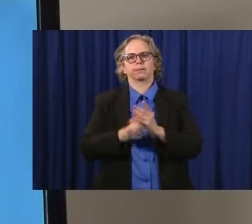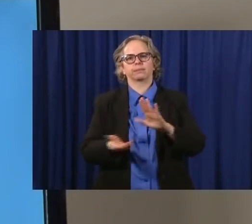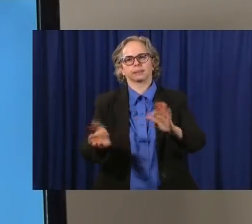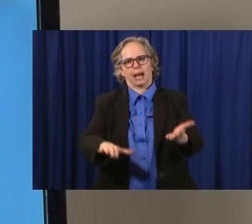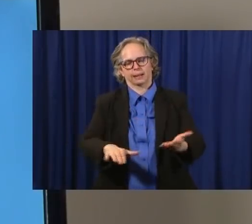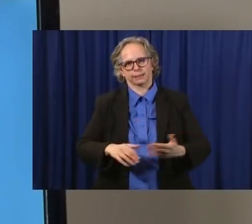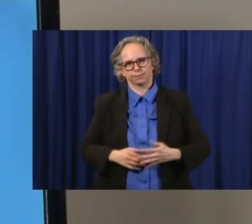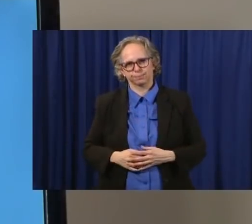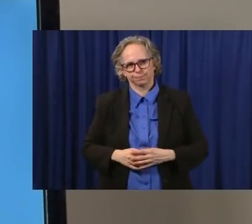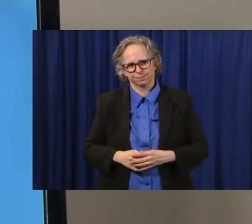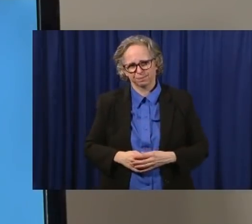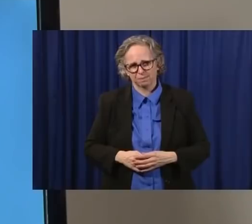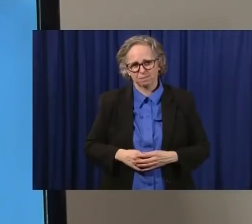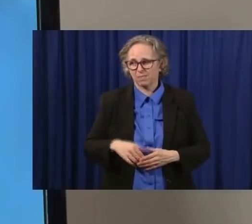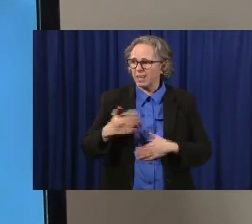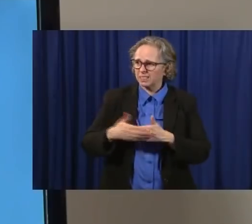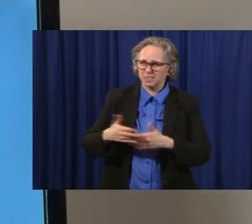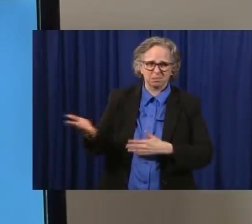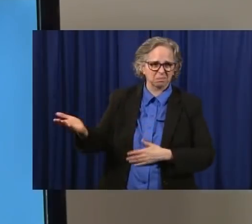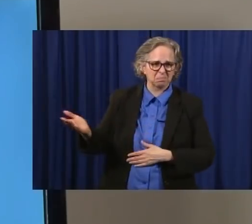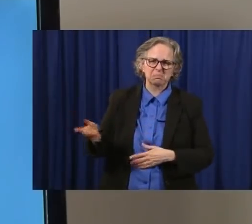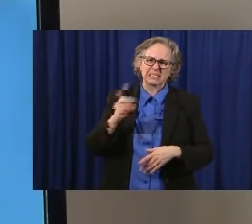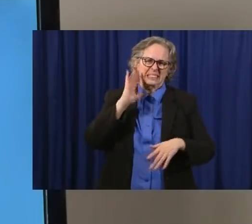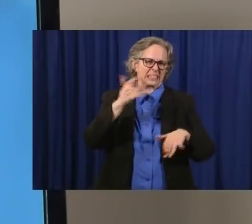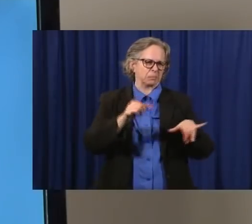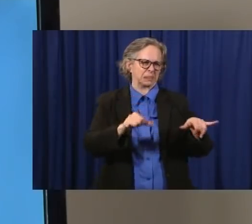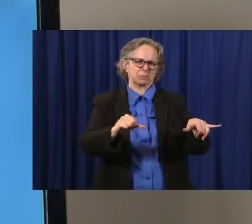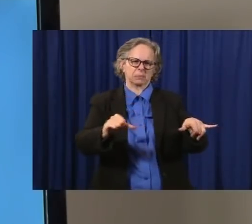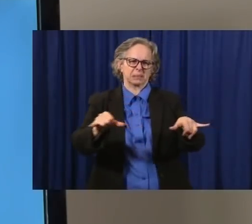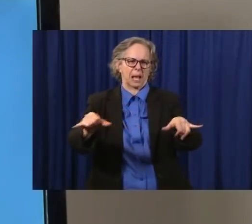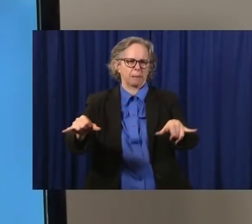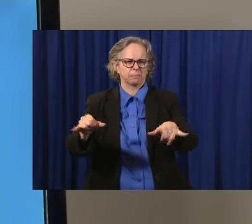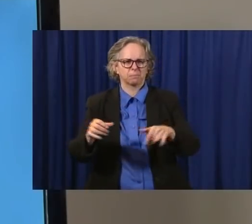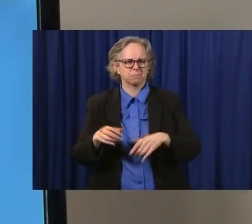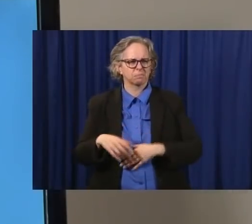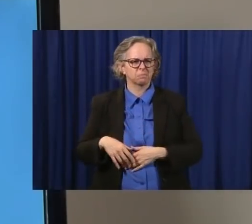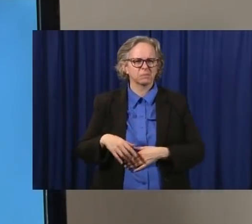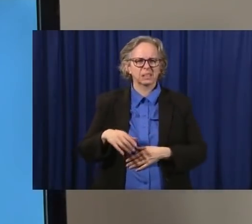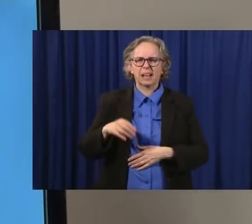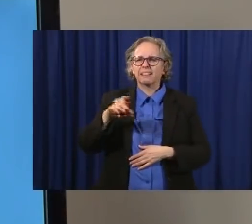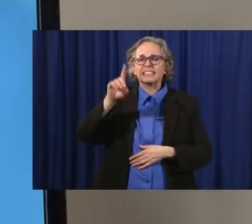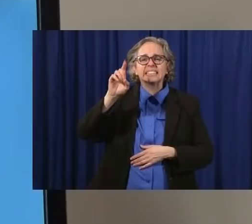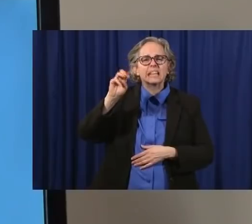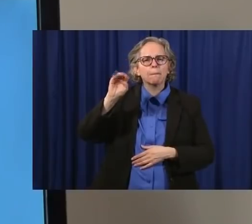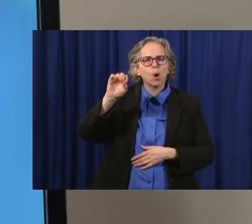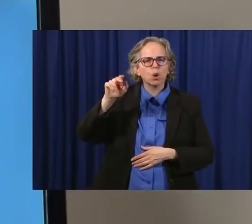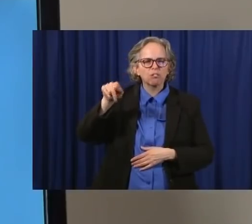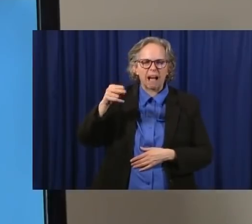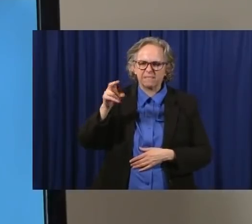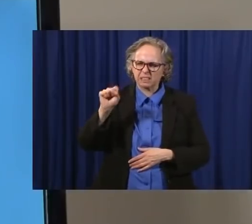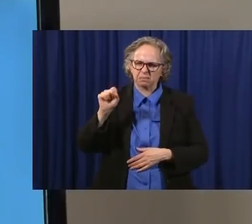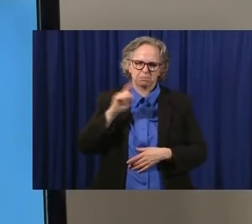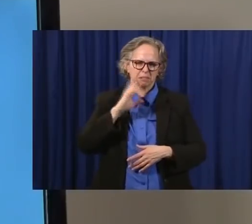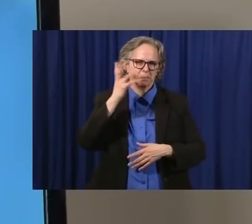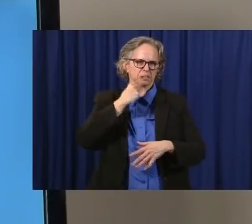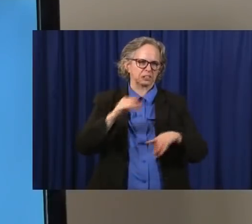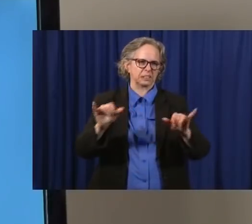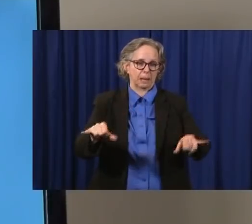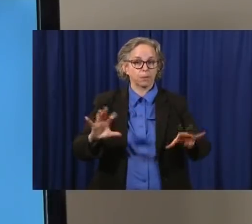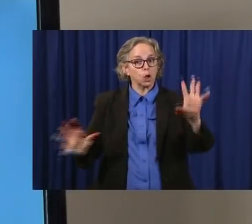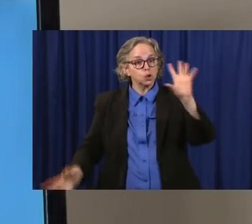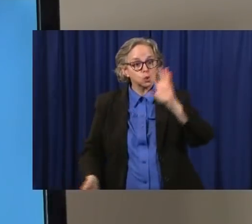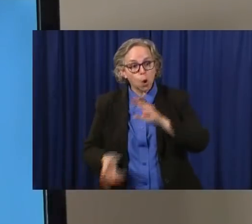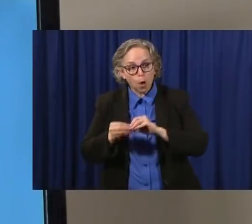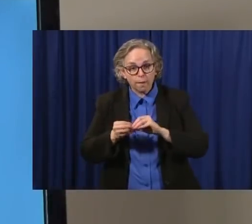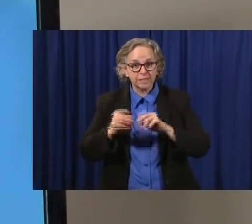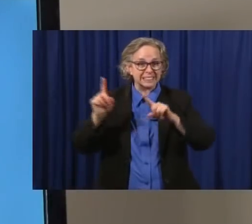lot new here in terms of our demographics on this. Total tested in Ohio, 231,000